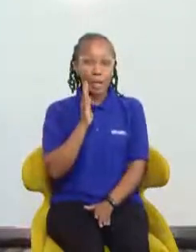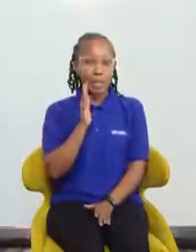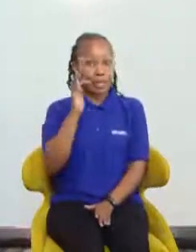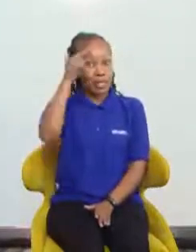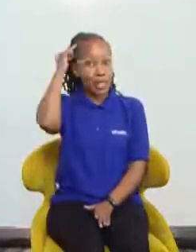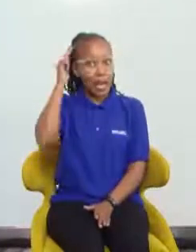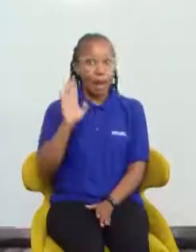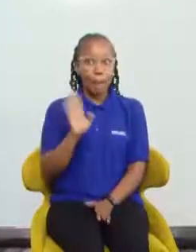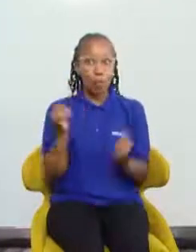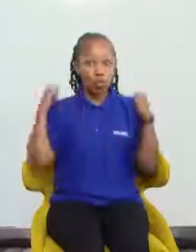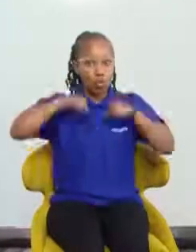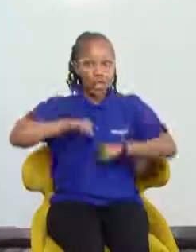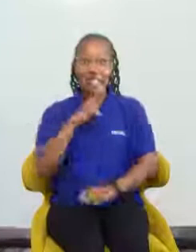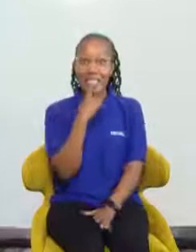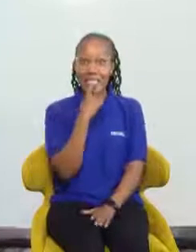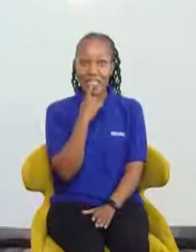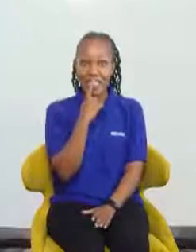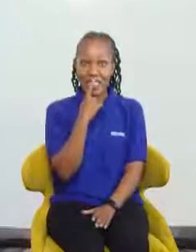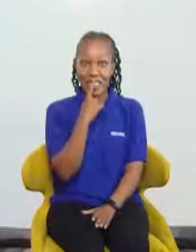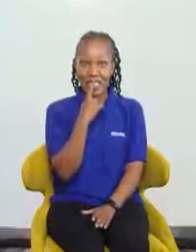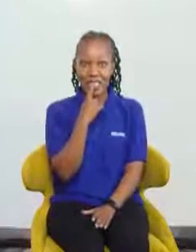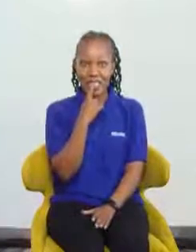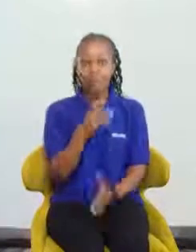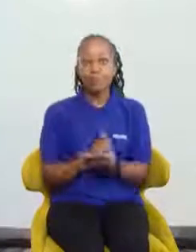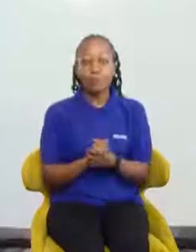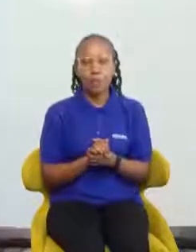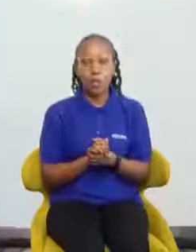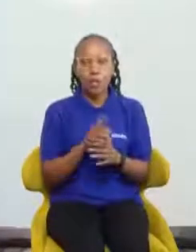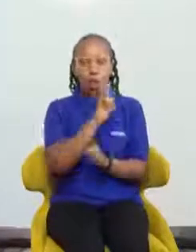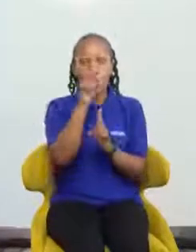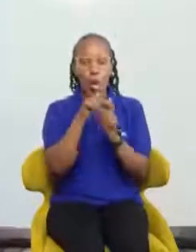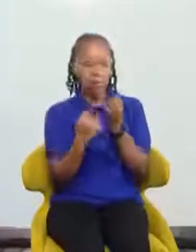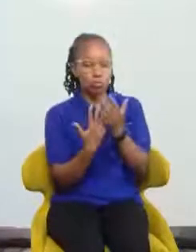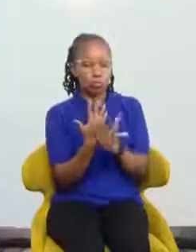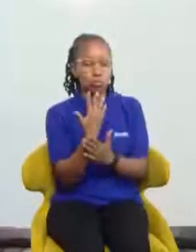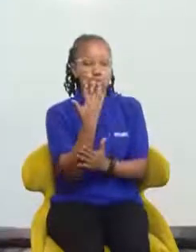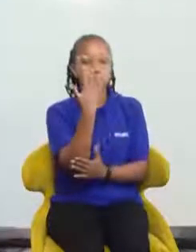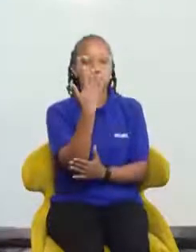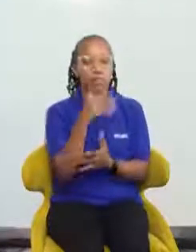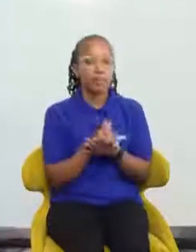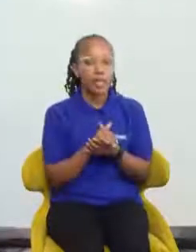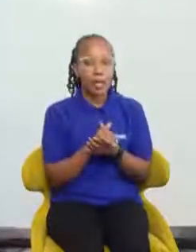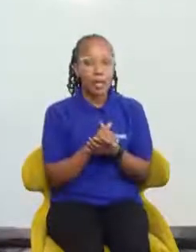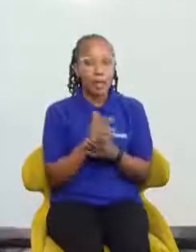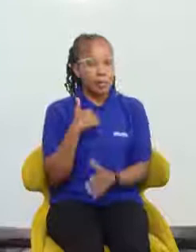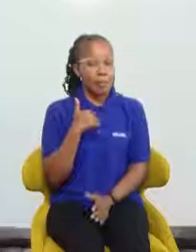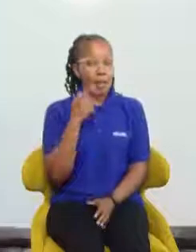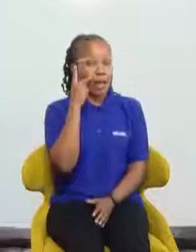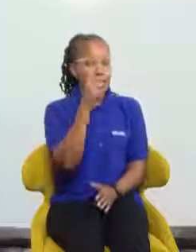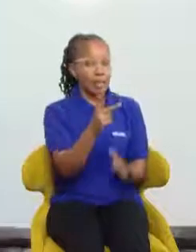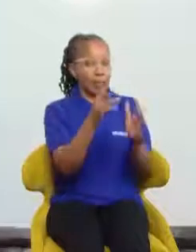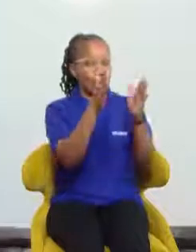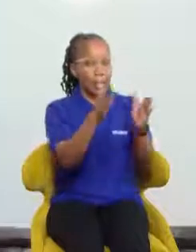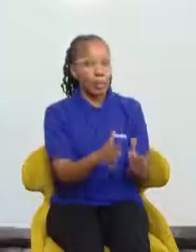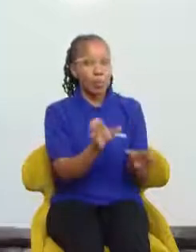a white blouse. So when I was growing up, I used to see people with disabilities as beggars